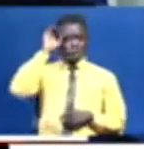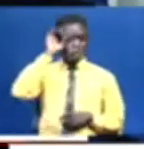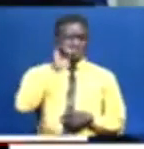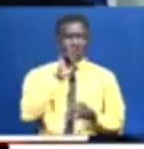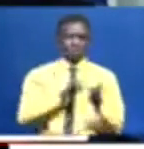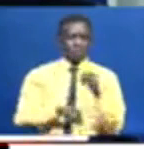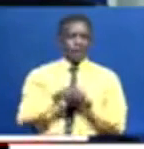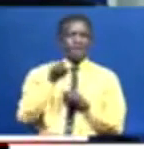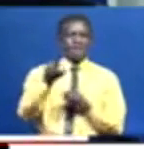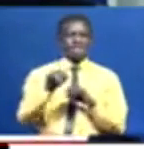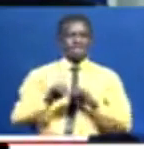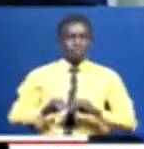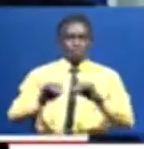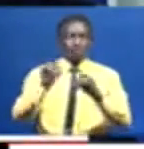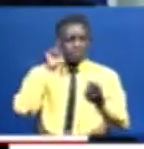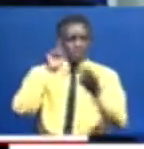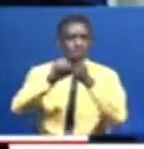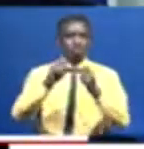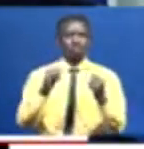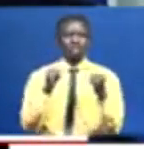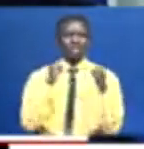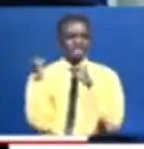strengthening the economy.